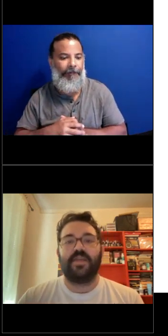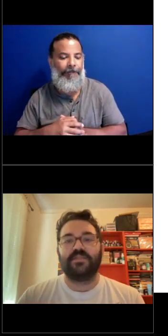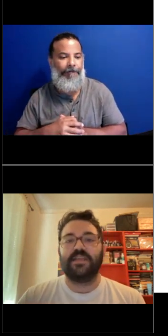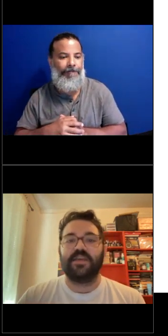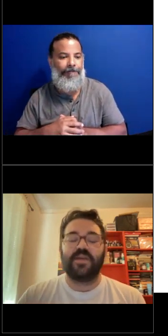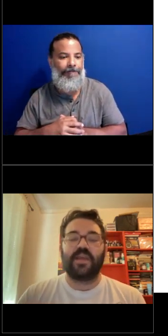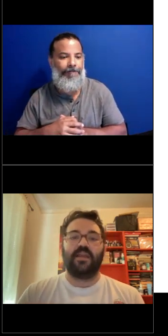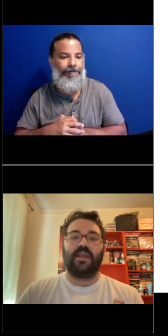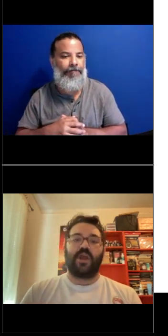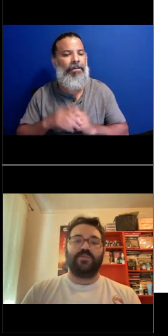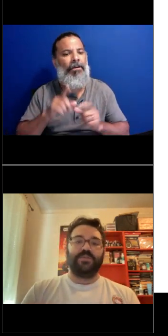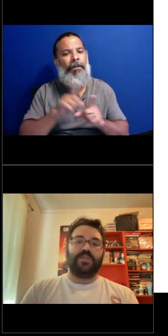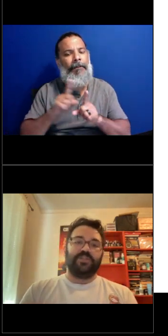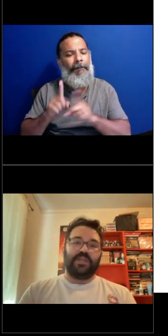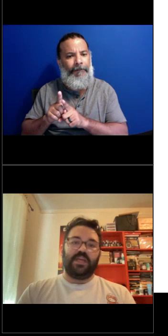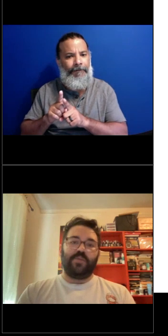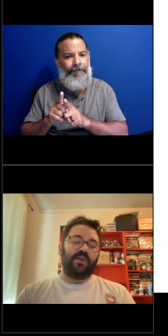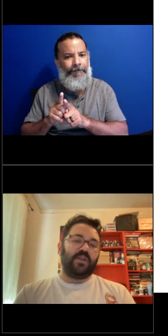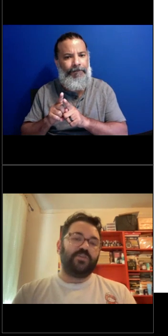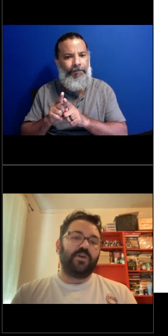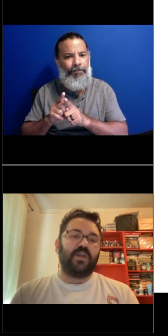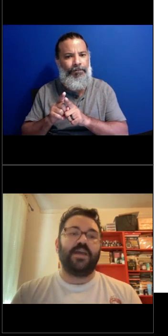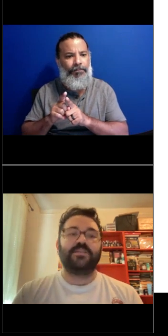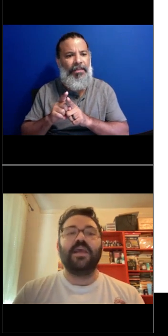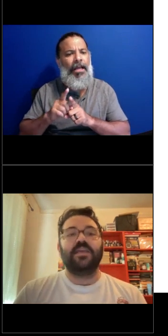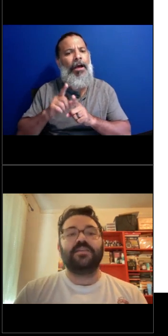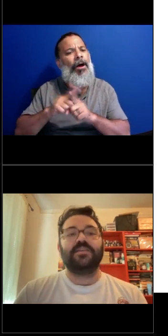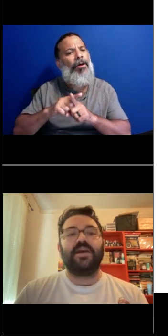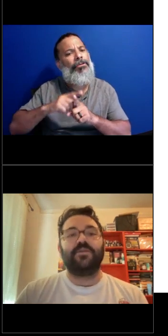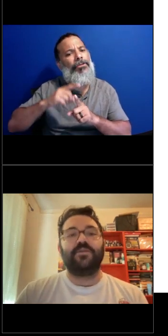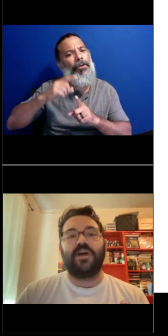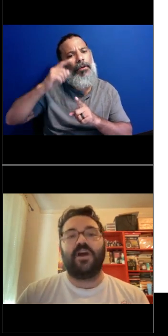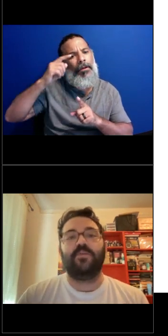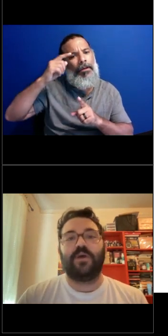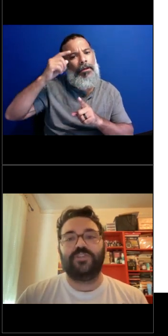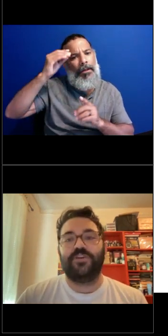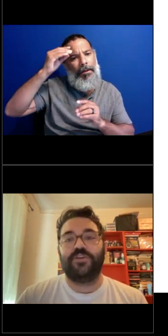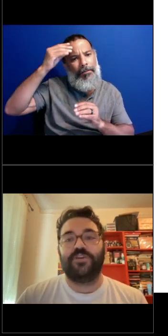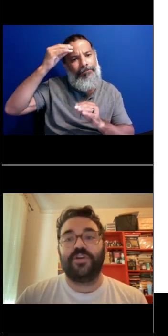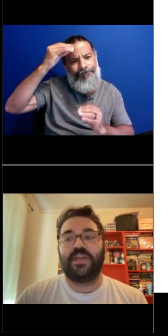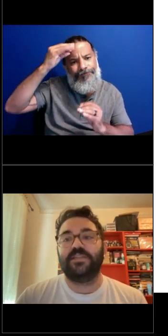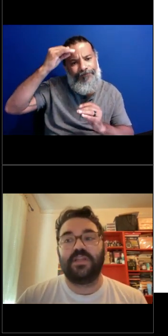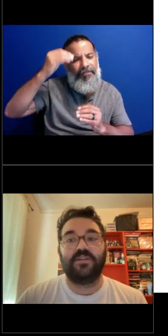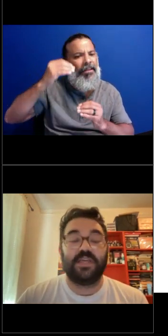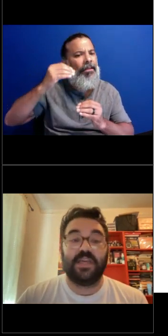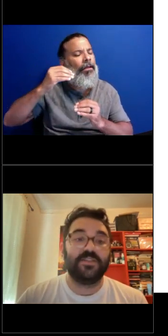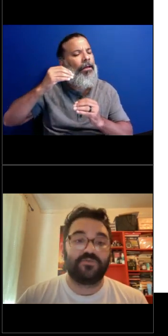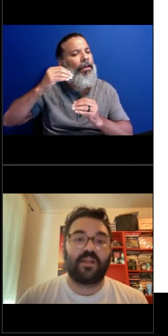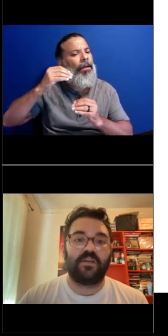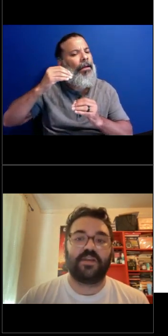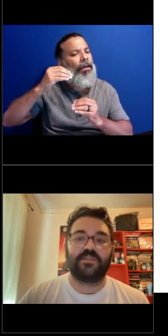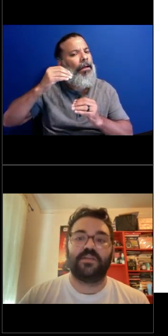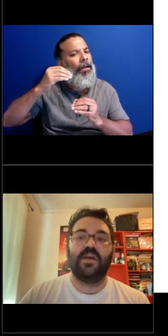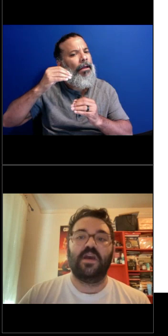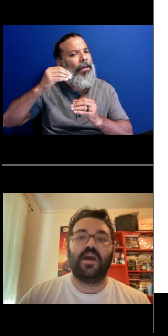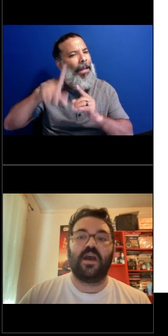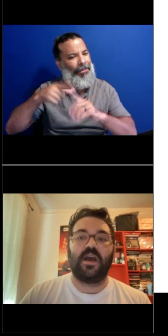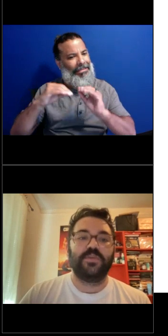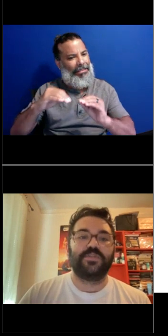I think, significant, and perhaps especially in a pedagogical context, is how we talk about gender in cases where it clearly is